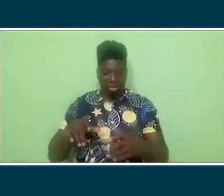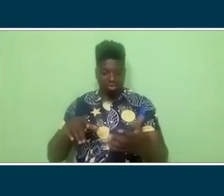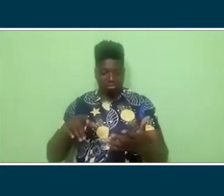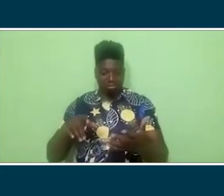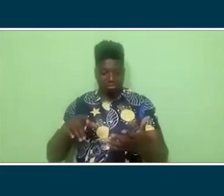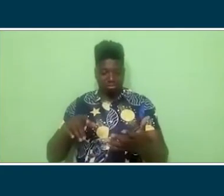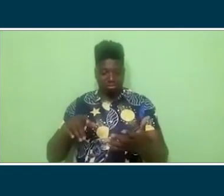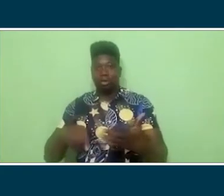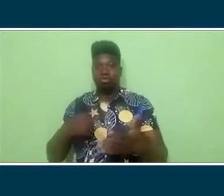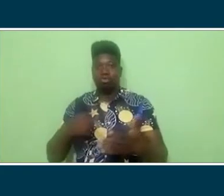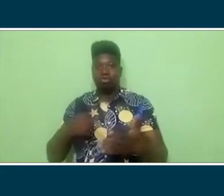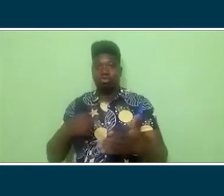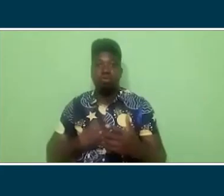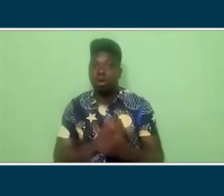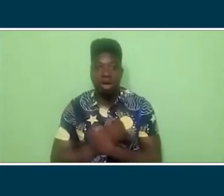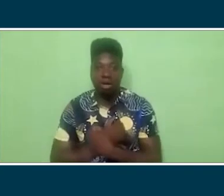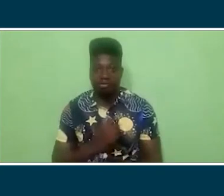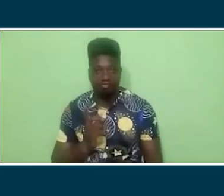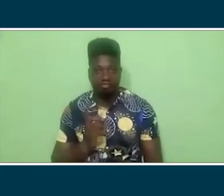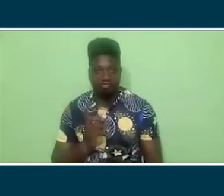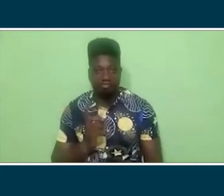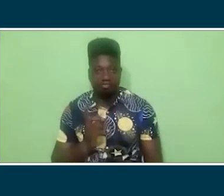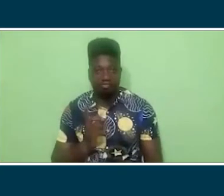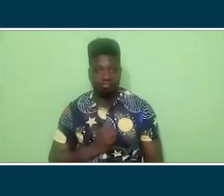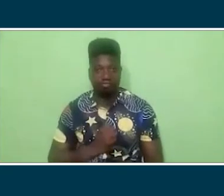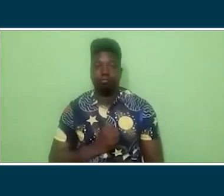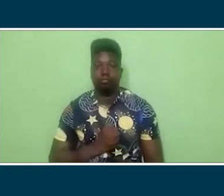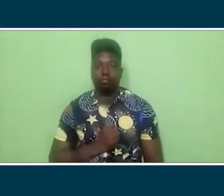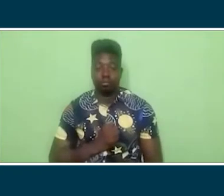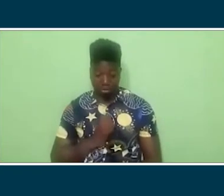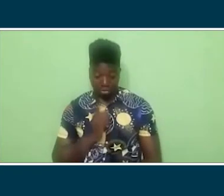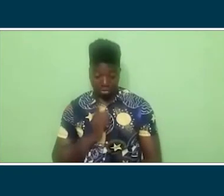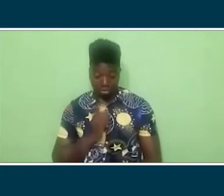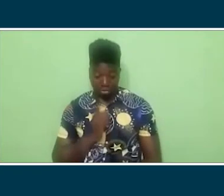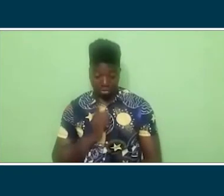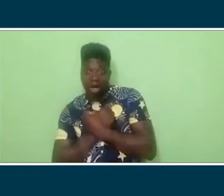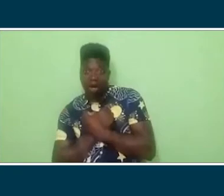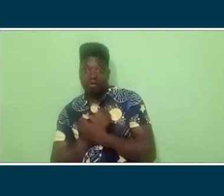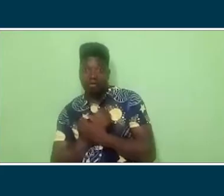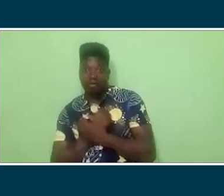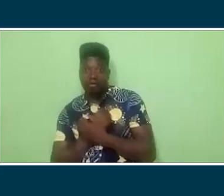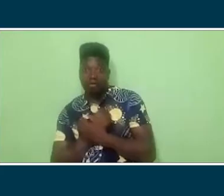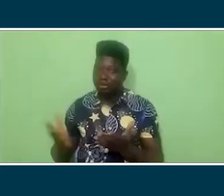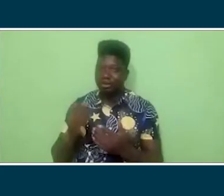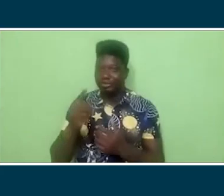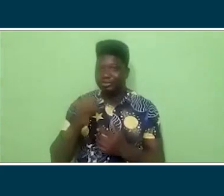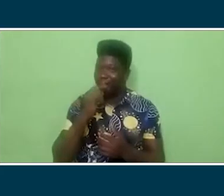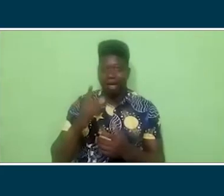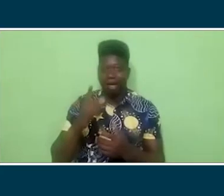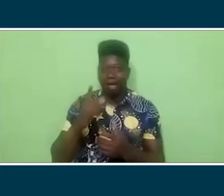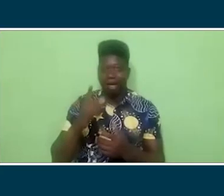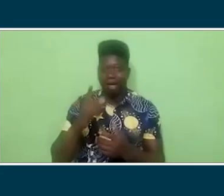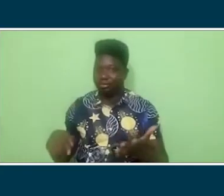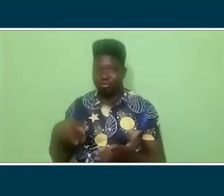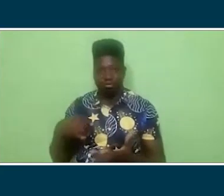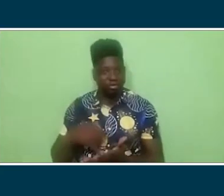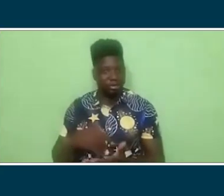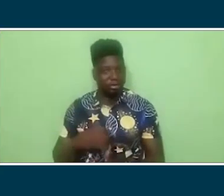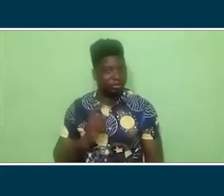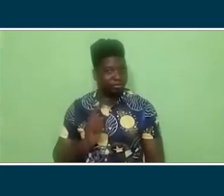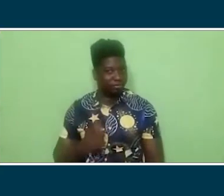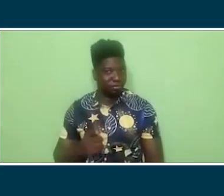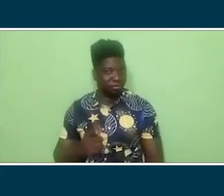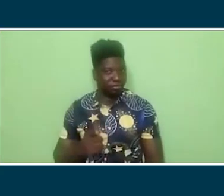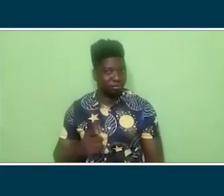I'm thinking about, as folks have been talking, some of the things that have been coming into my mind is the context of what were